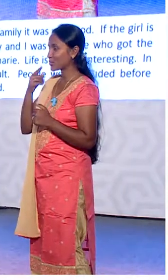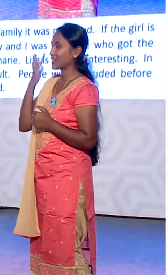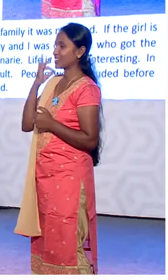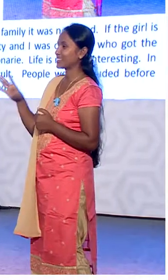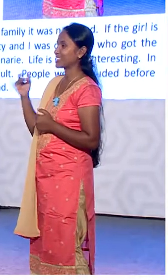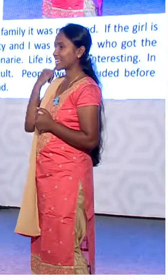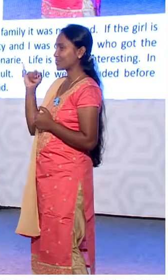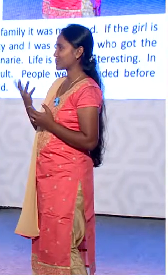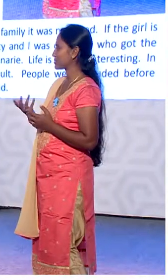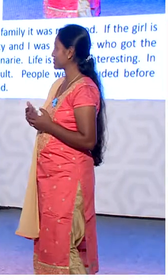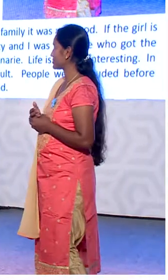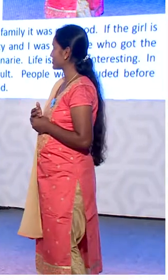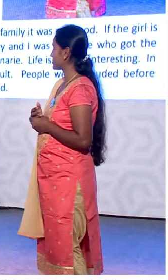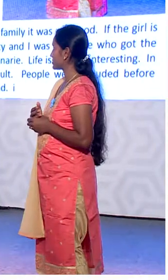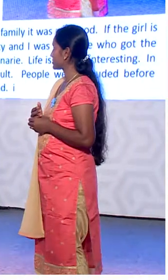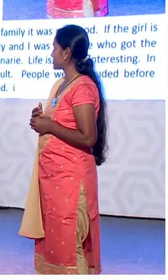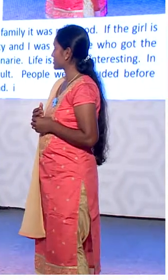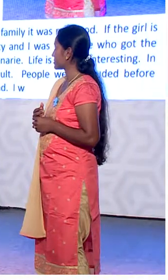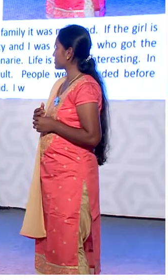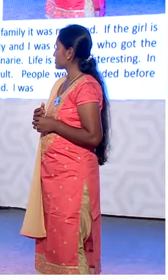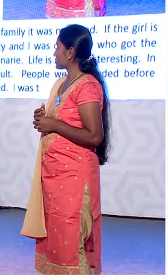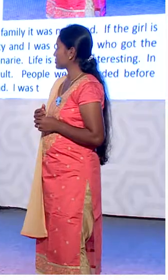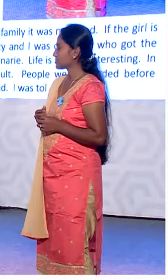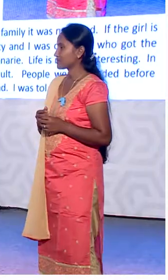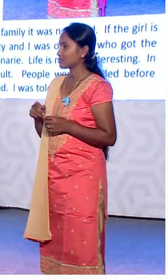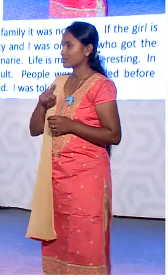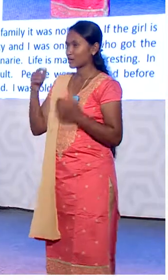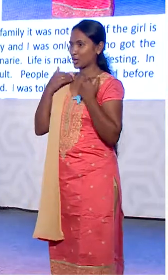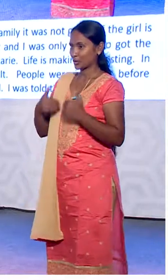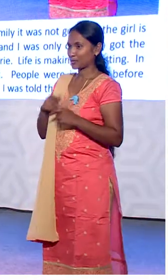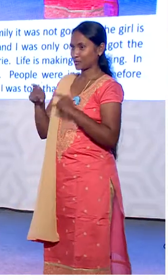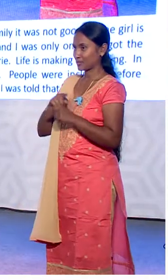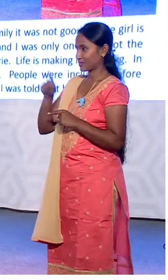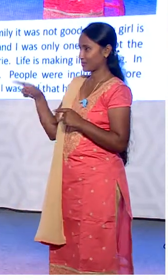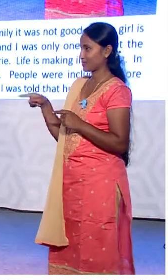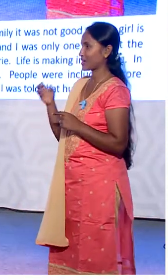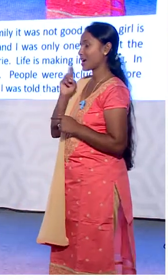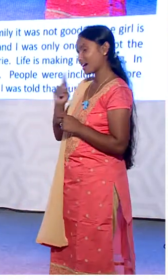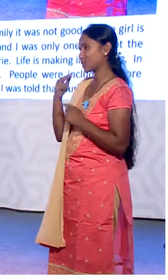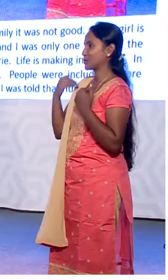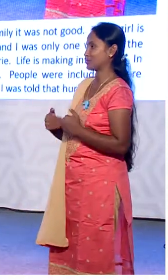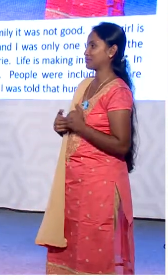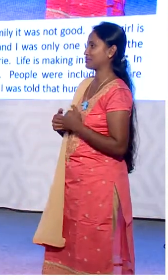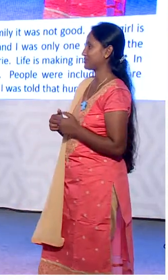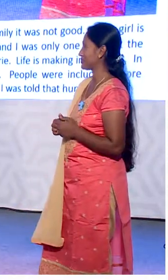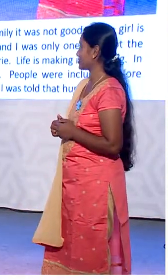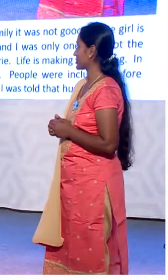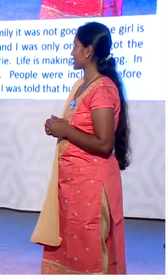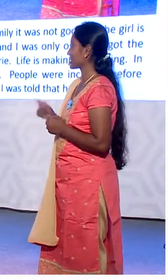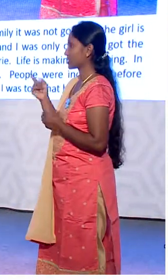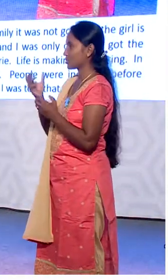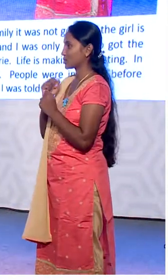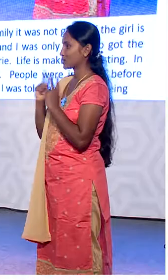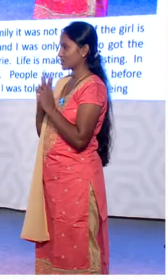And I was told that human beings are human beings. I want to preach you today